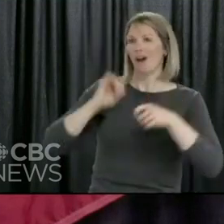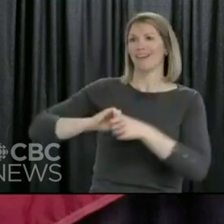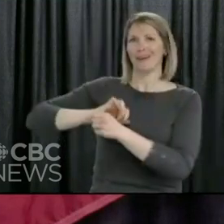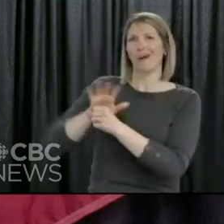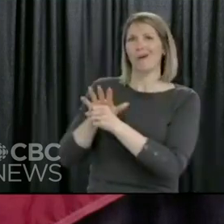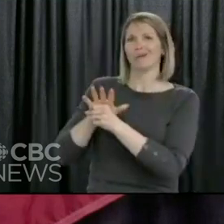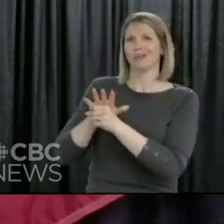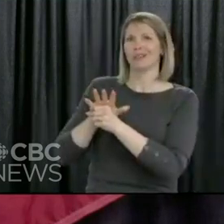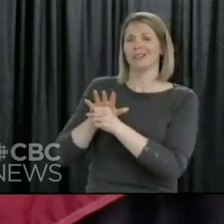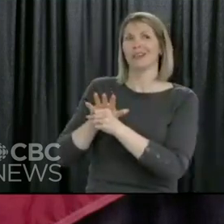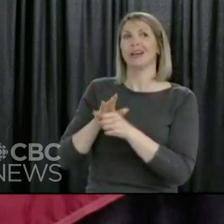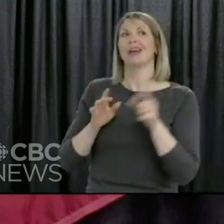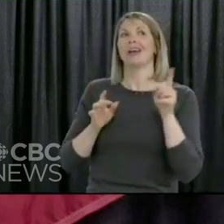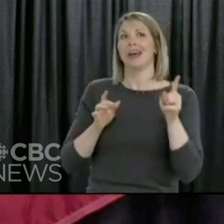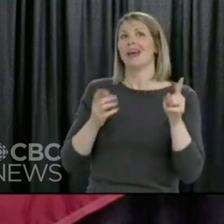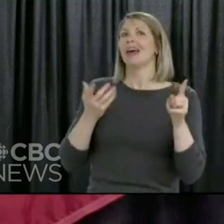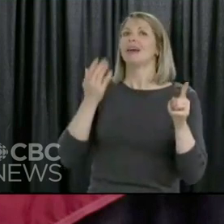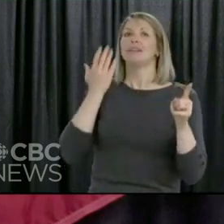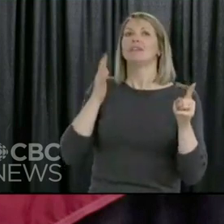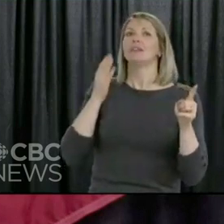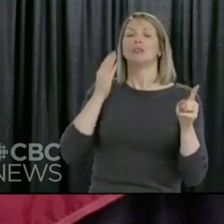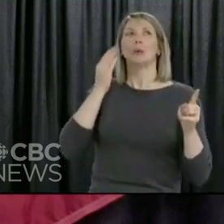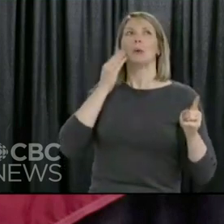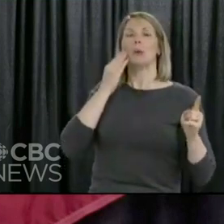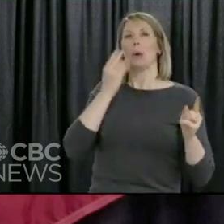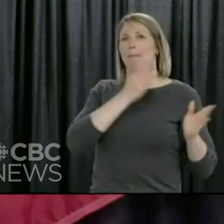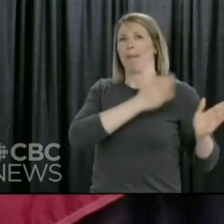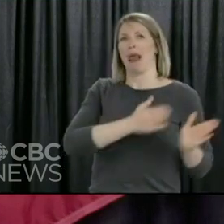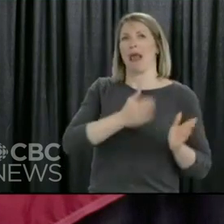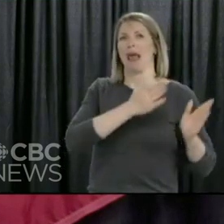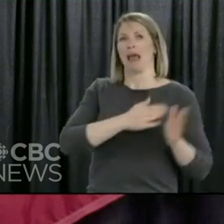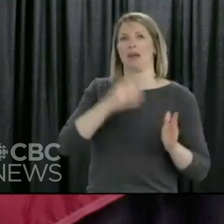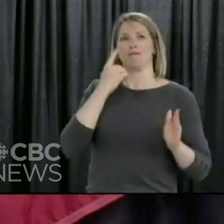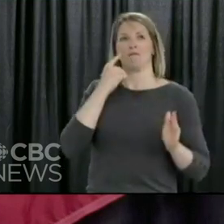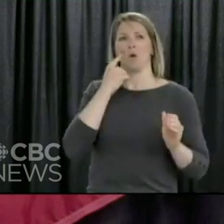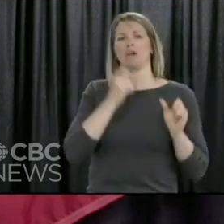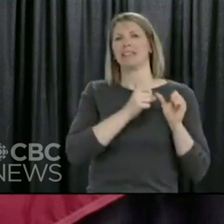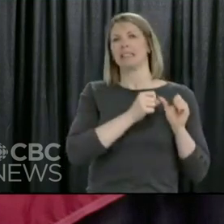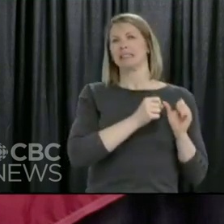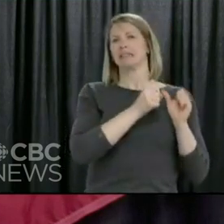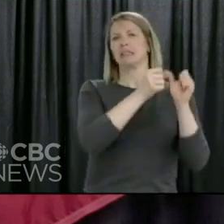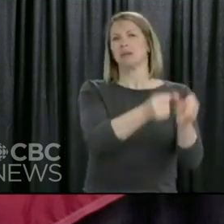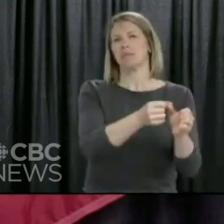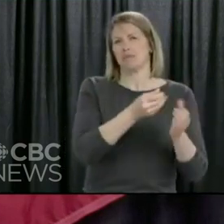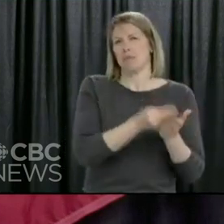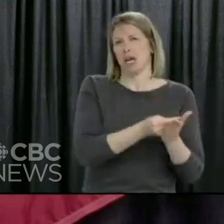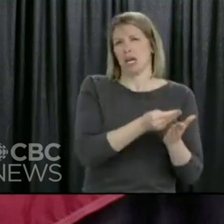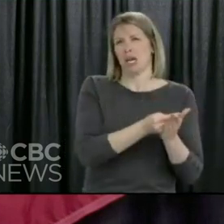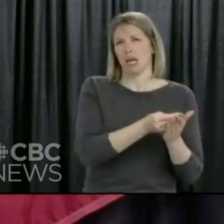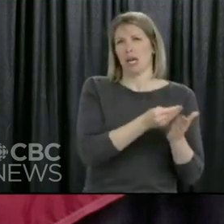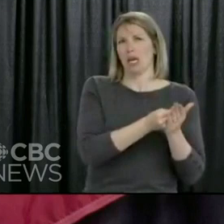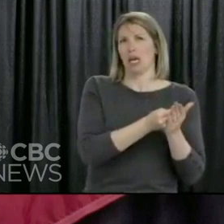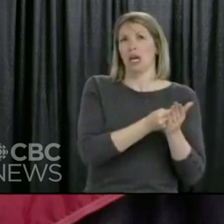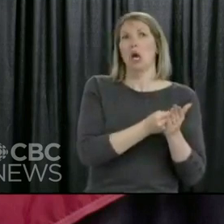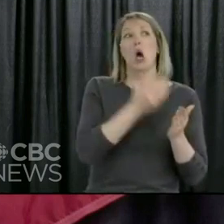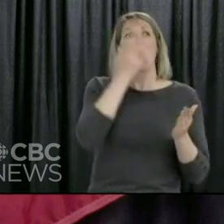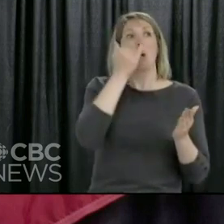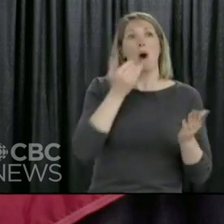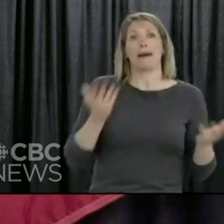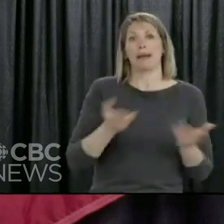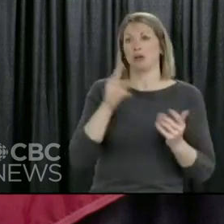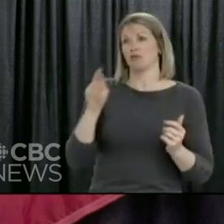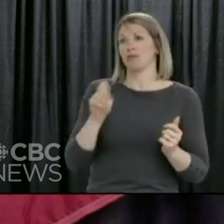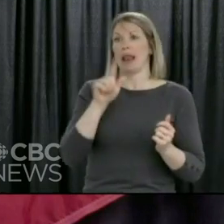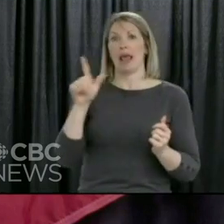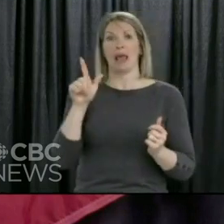sustainability fund that would have been available to our province, simply because we are not receiving equalization, as everyone in this province